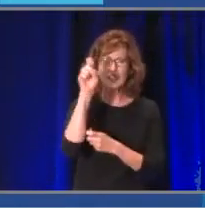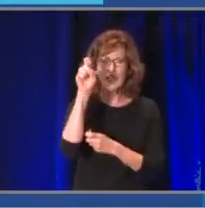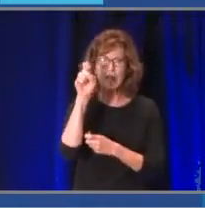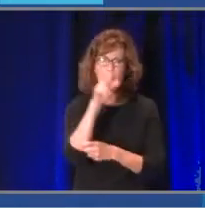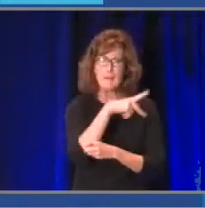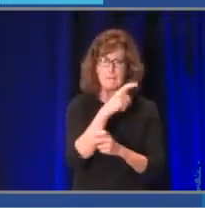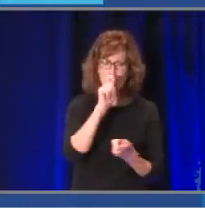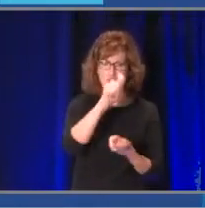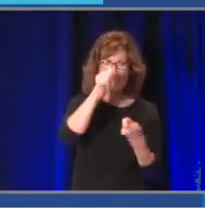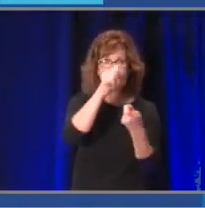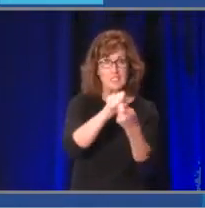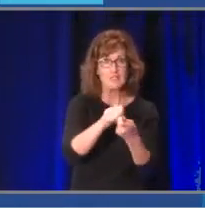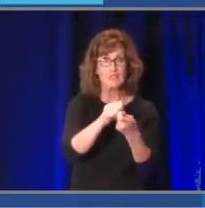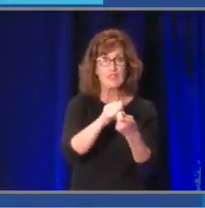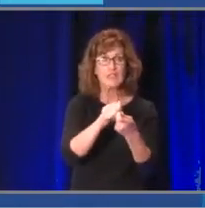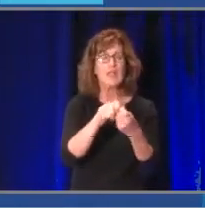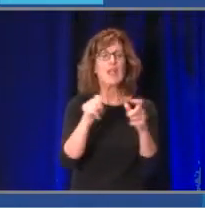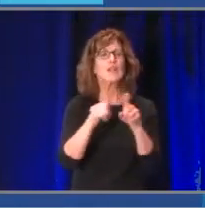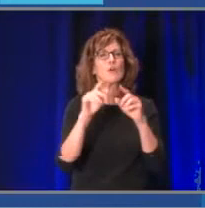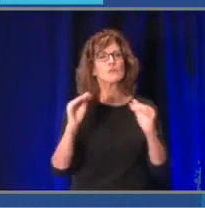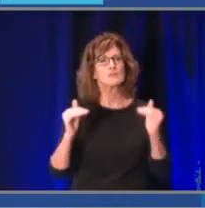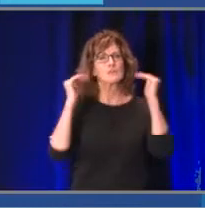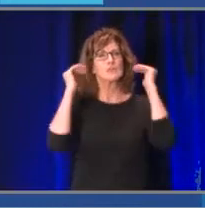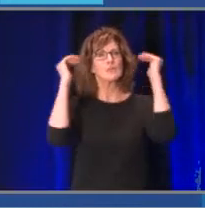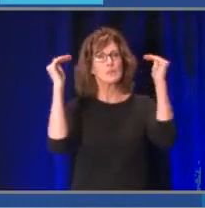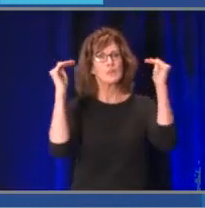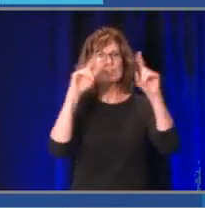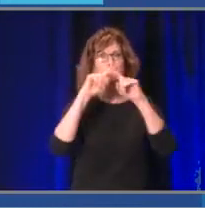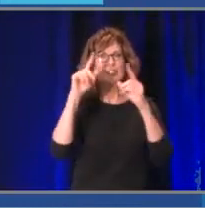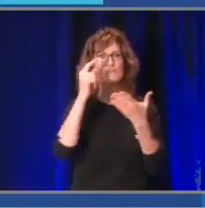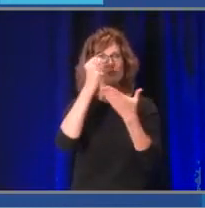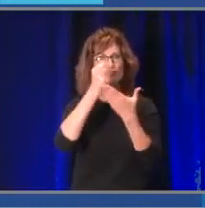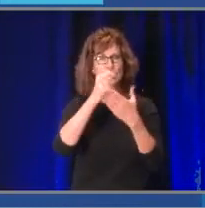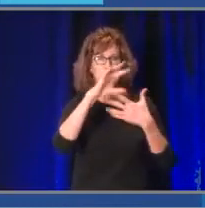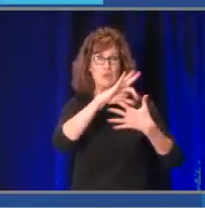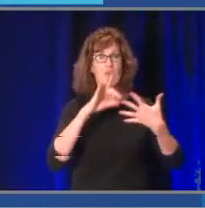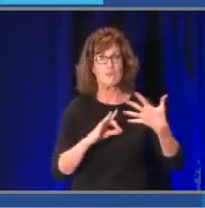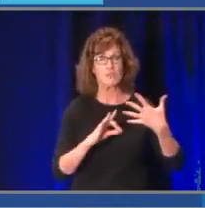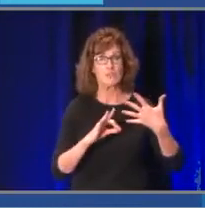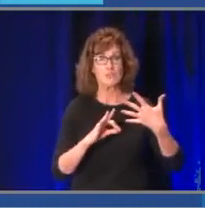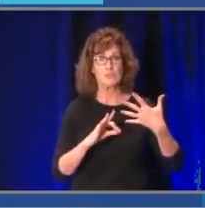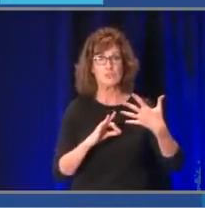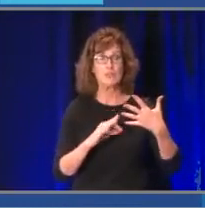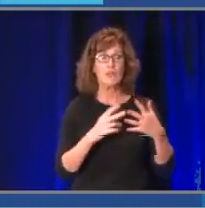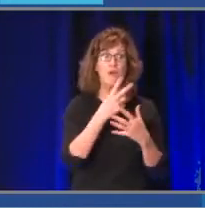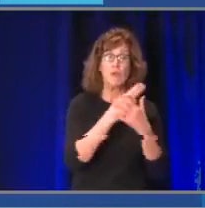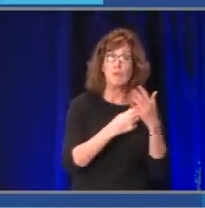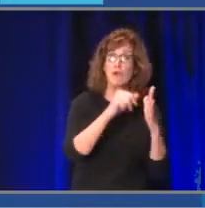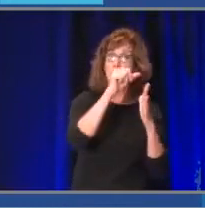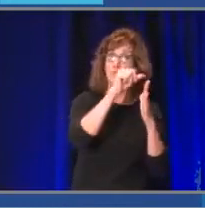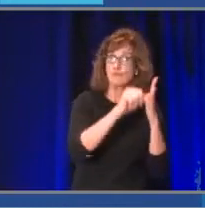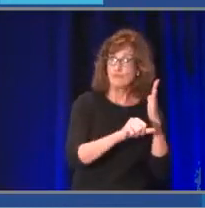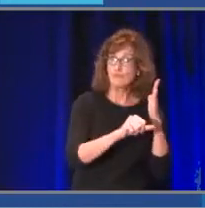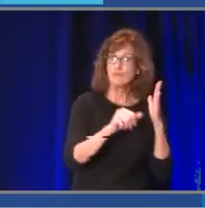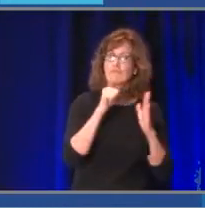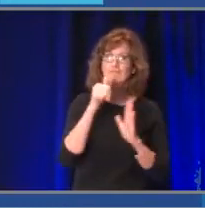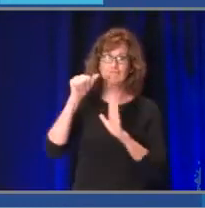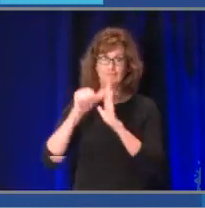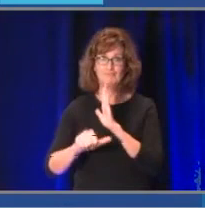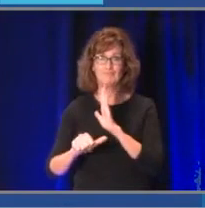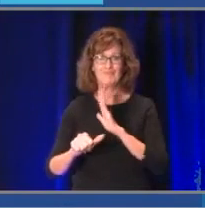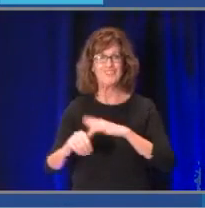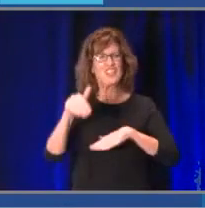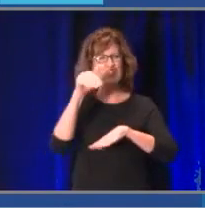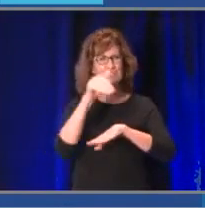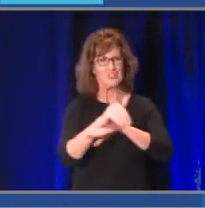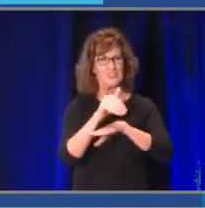patient-specific, and also advancing on the different treatment options, both surgical and non-surgical. And tonight, that's what we're going to